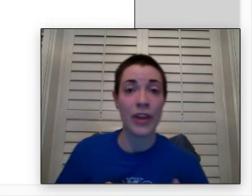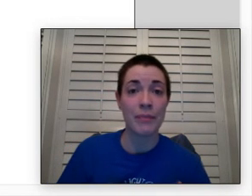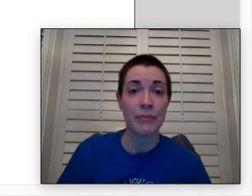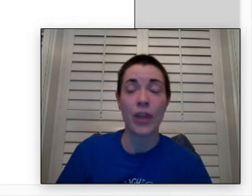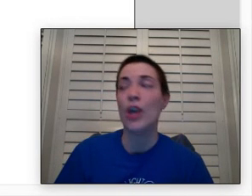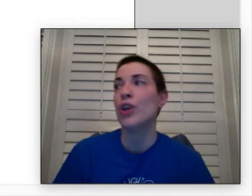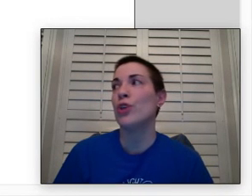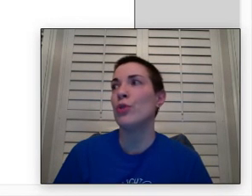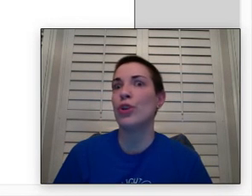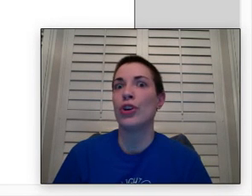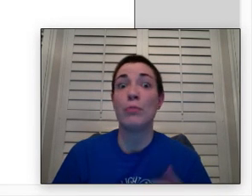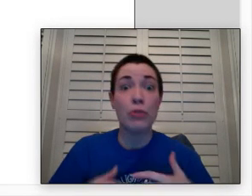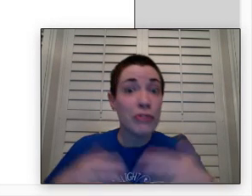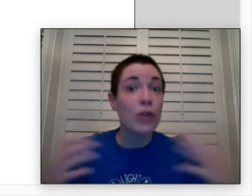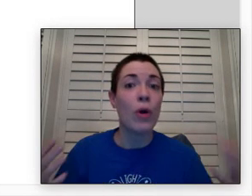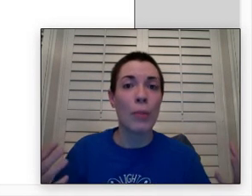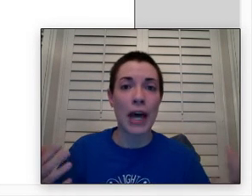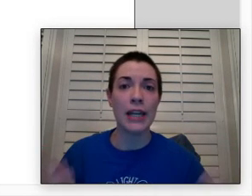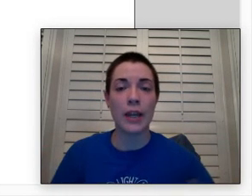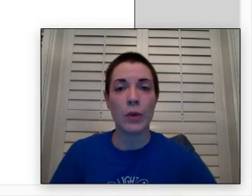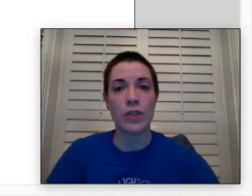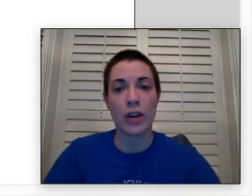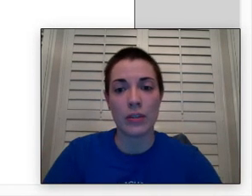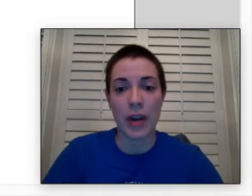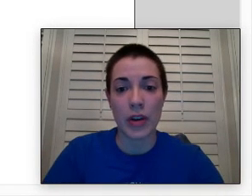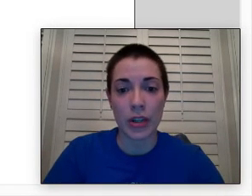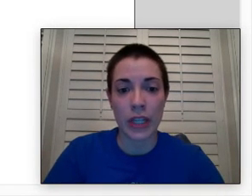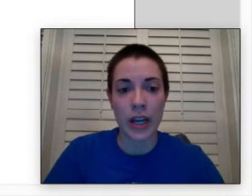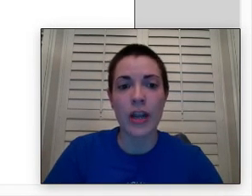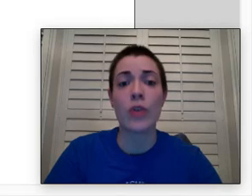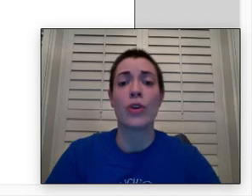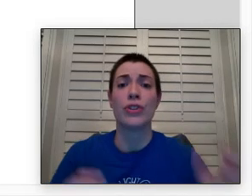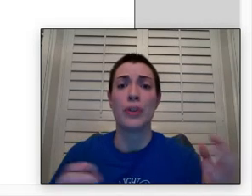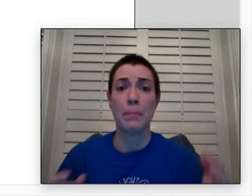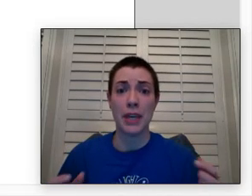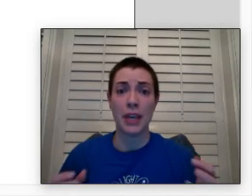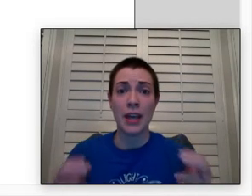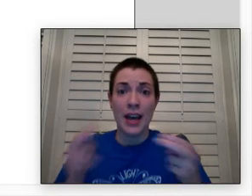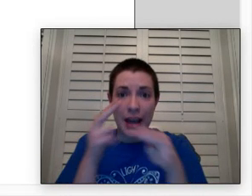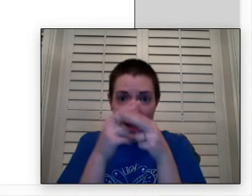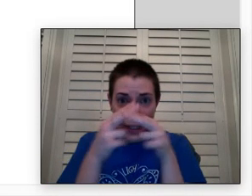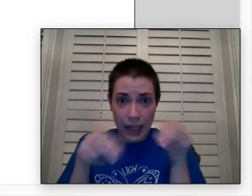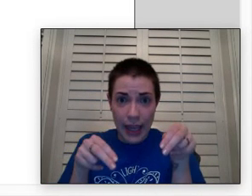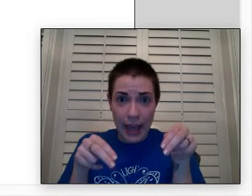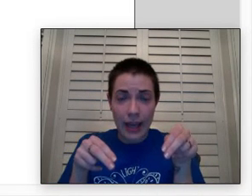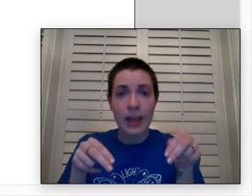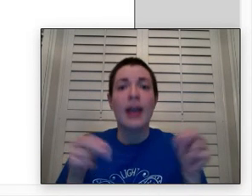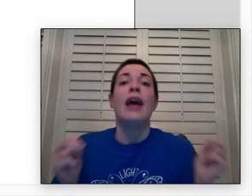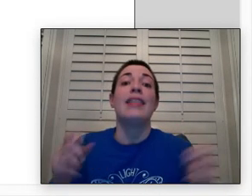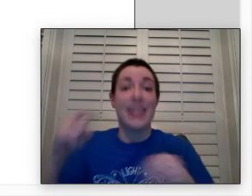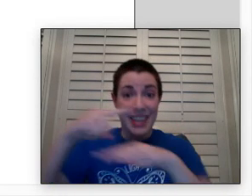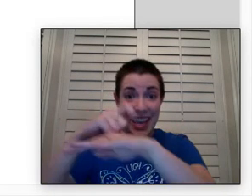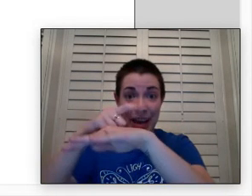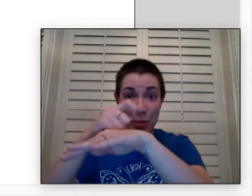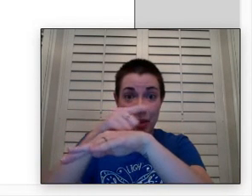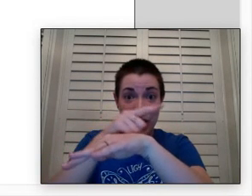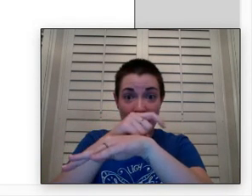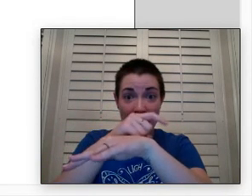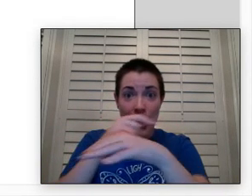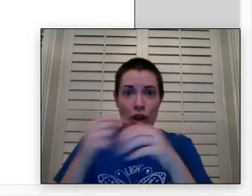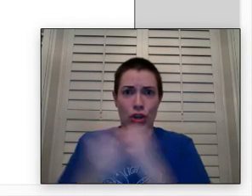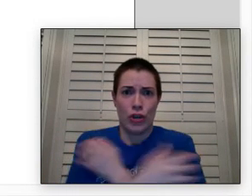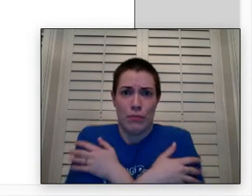it. You could move your whole body like we talked about earlier in order to be a little egg and then the